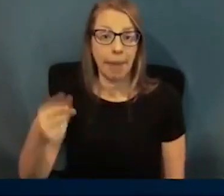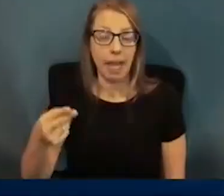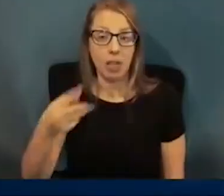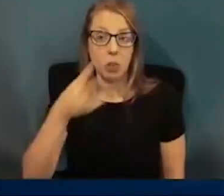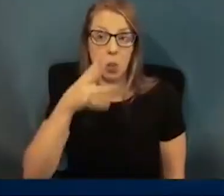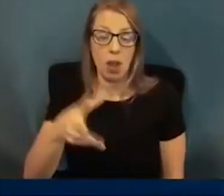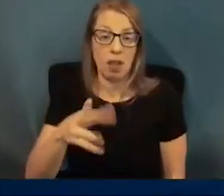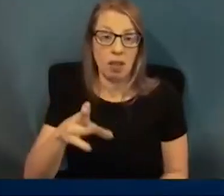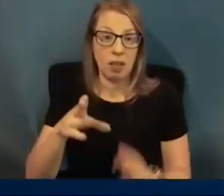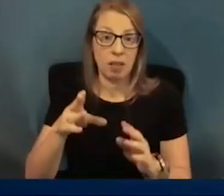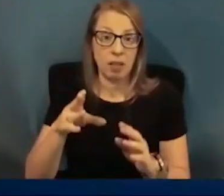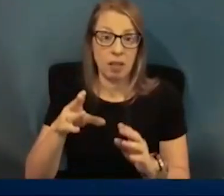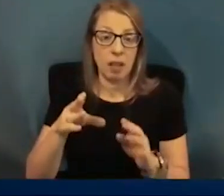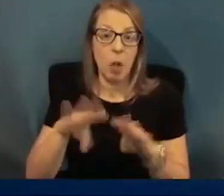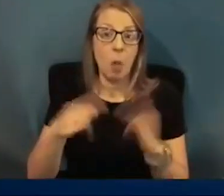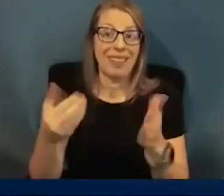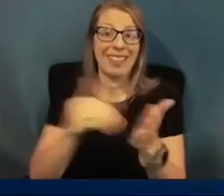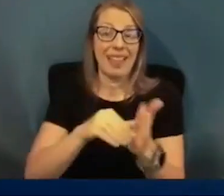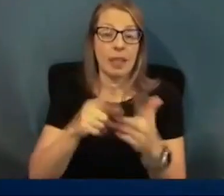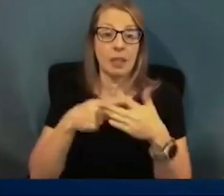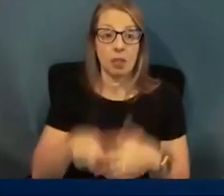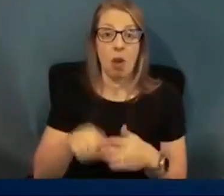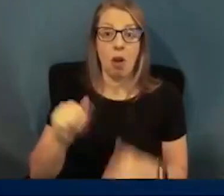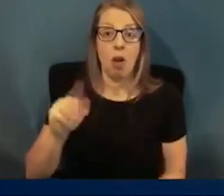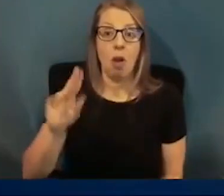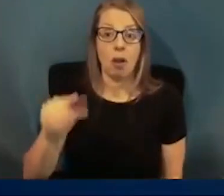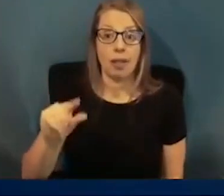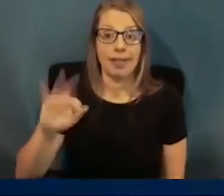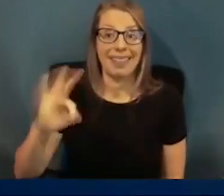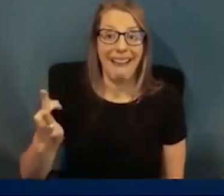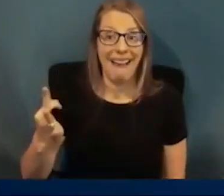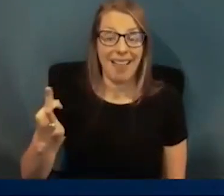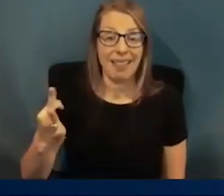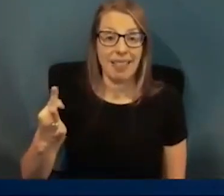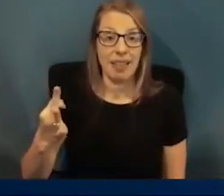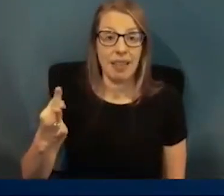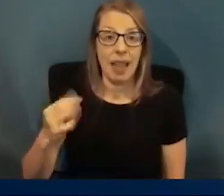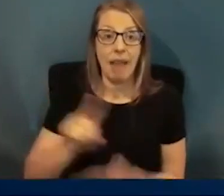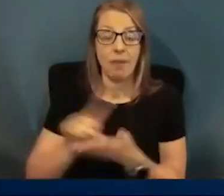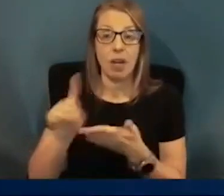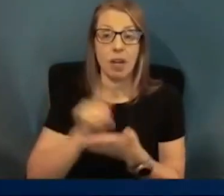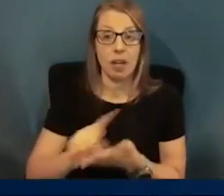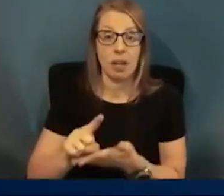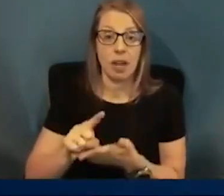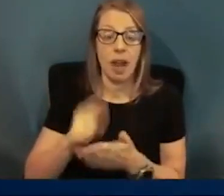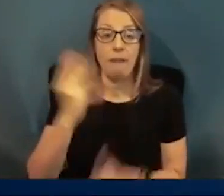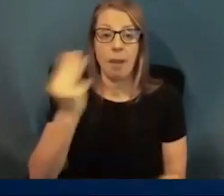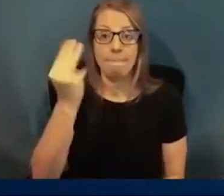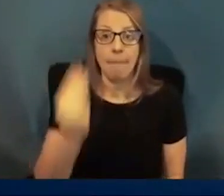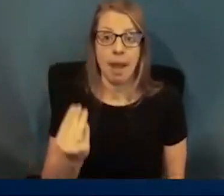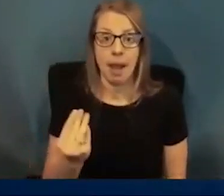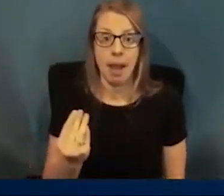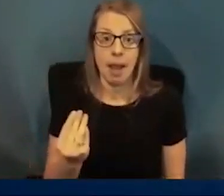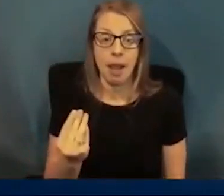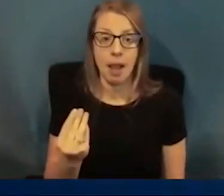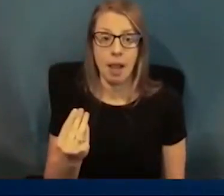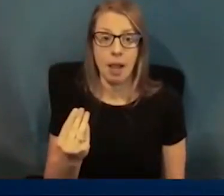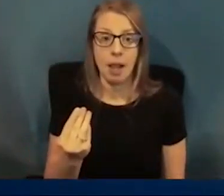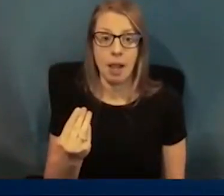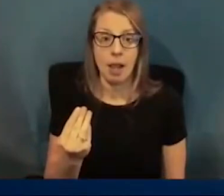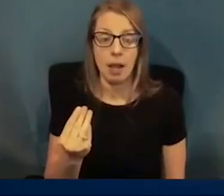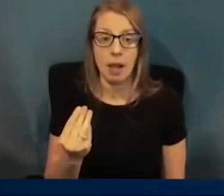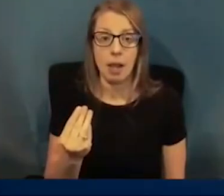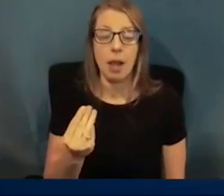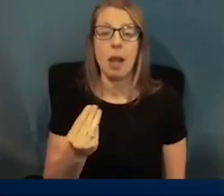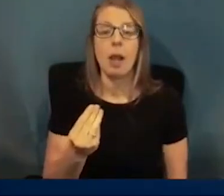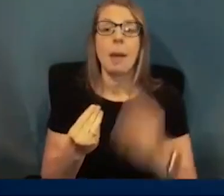And the answer is yes. Starting August 9th, every week, every Monday, 1 week they're going to be on Monday and